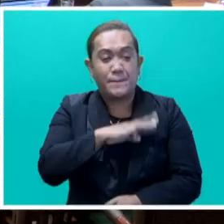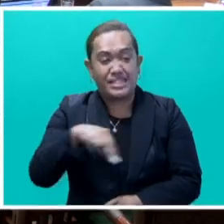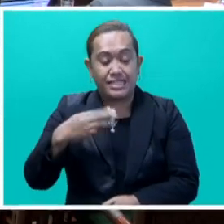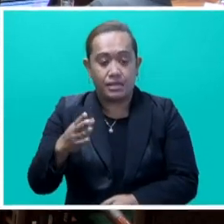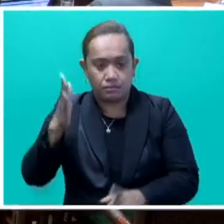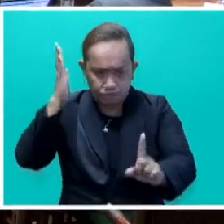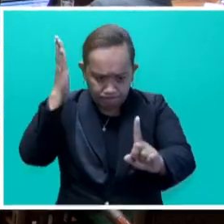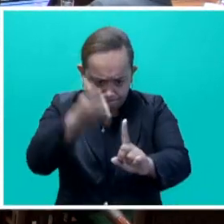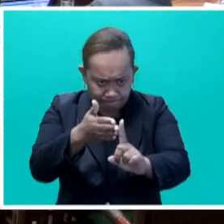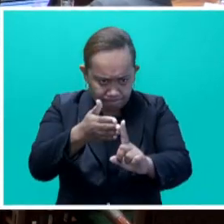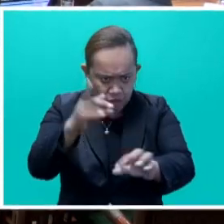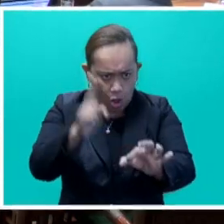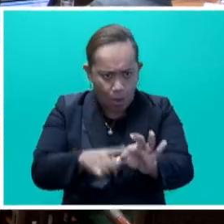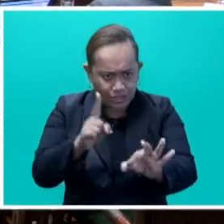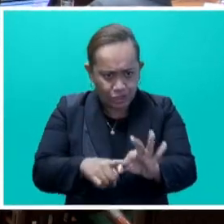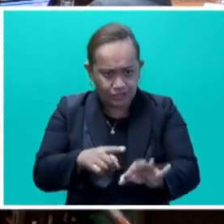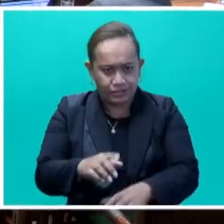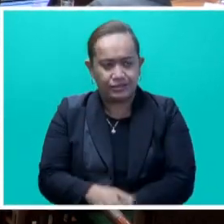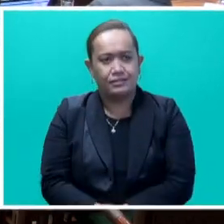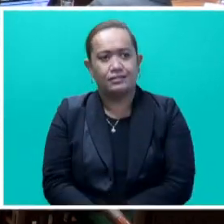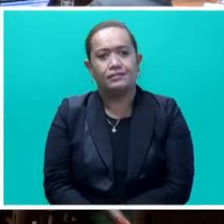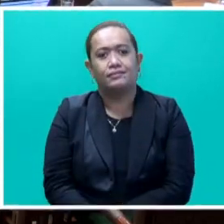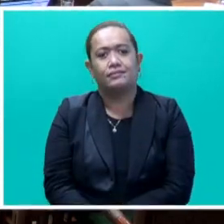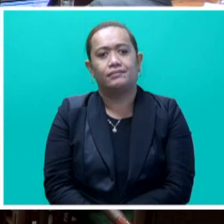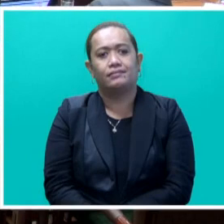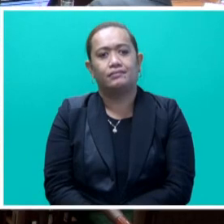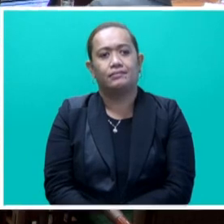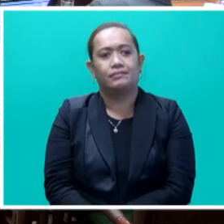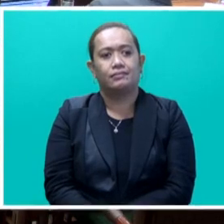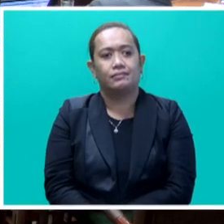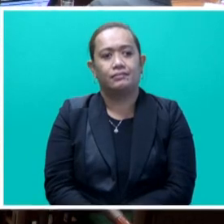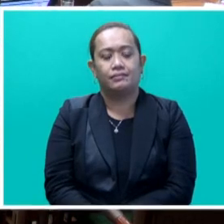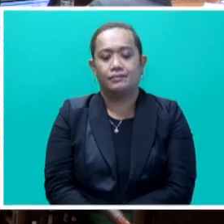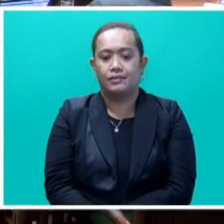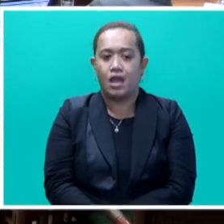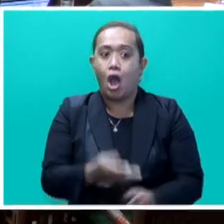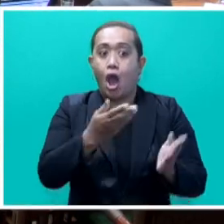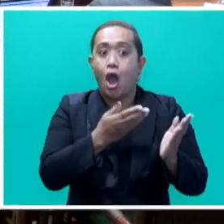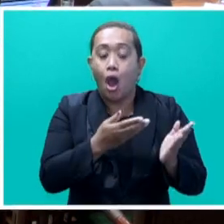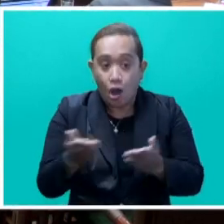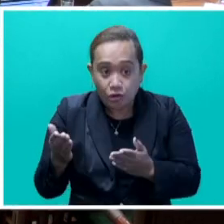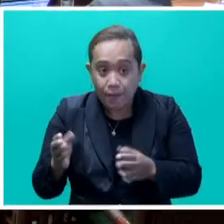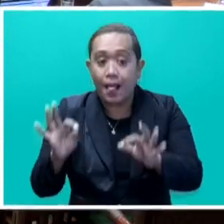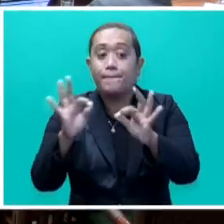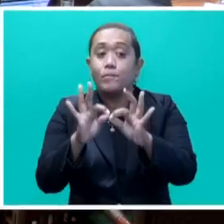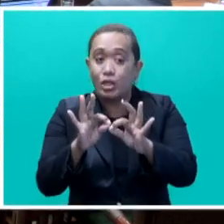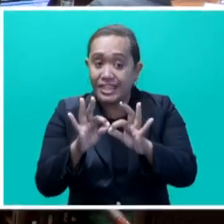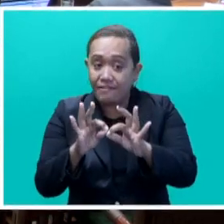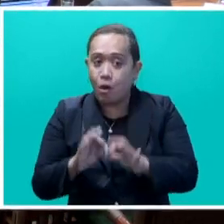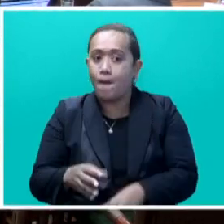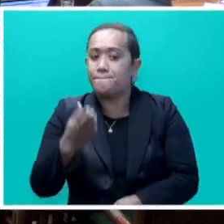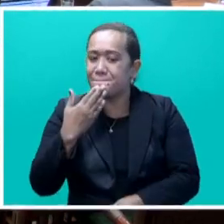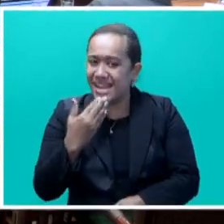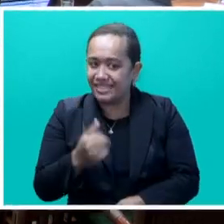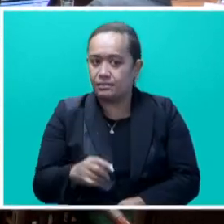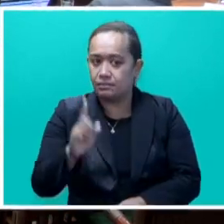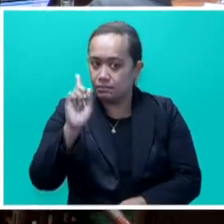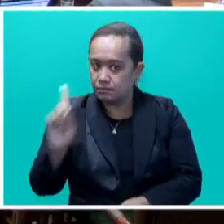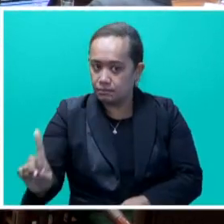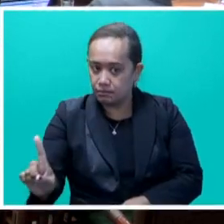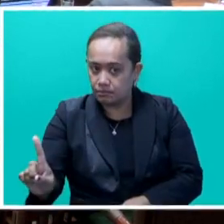the question, Honourable Speaker. Honourable the Prime Minister is, I've already said that I will come to